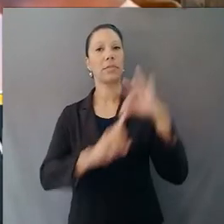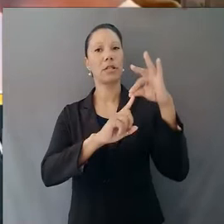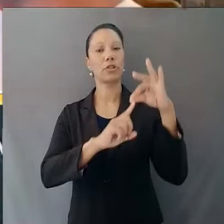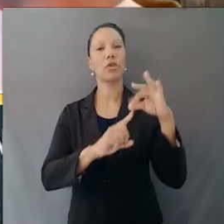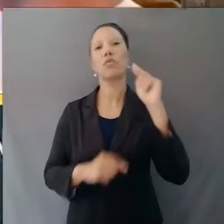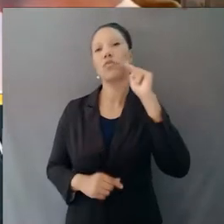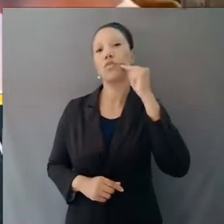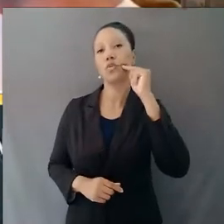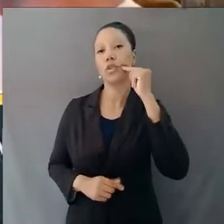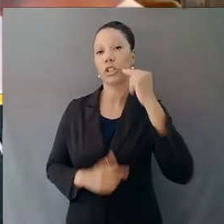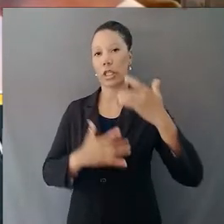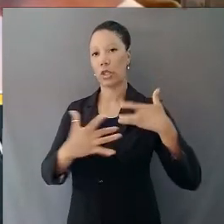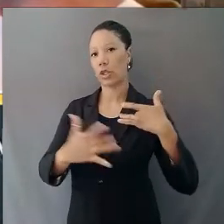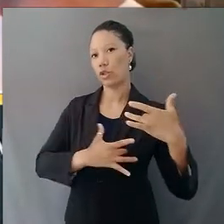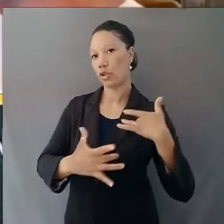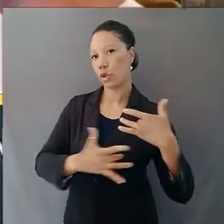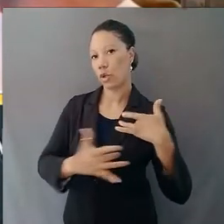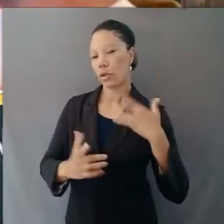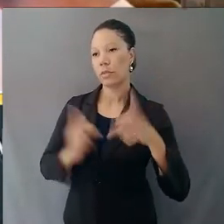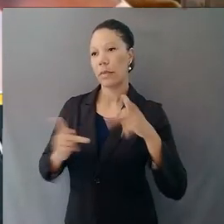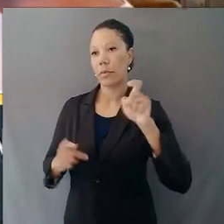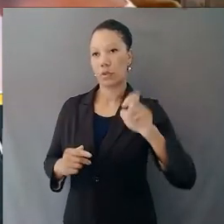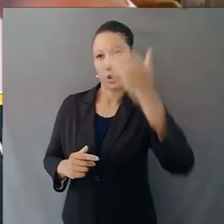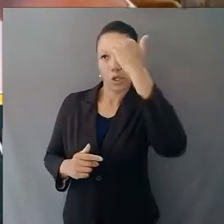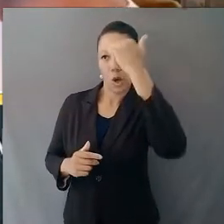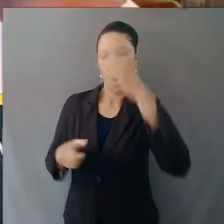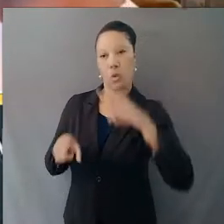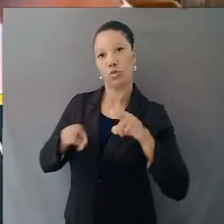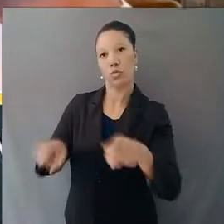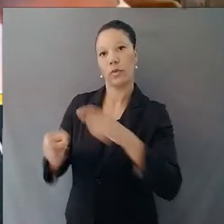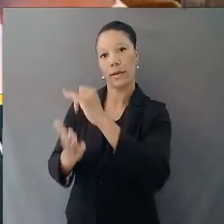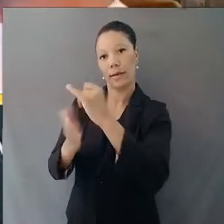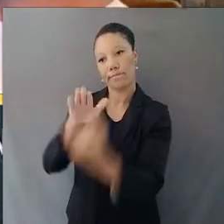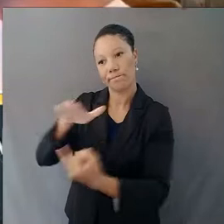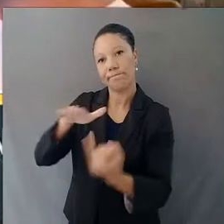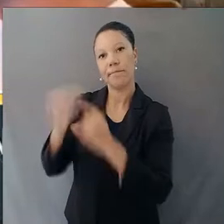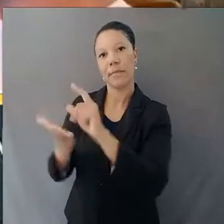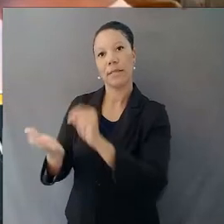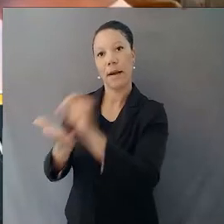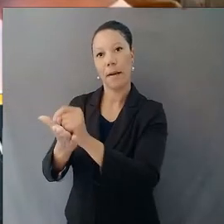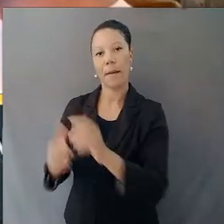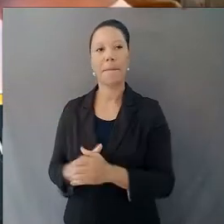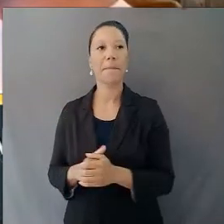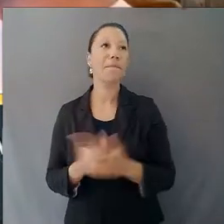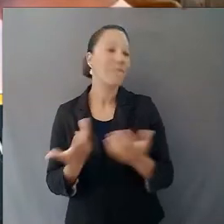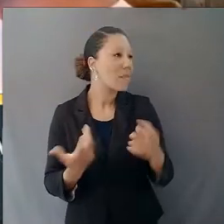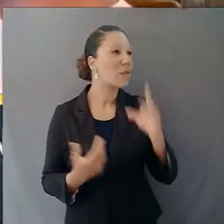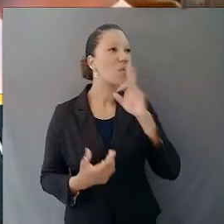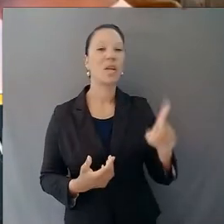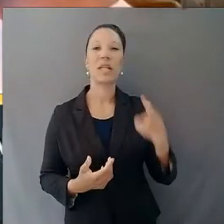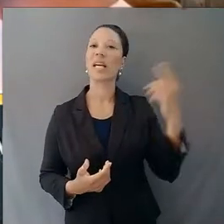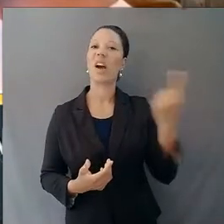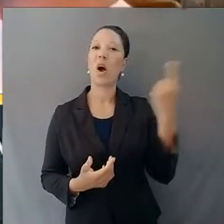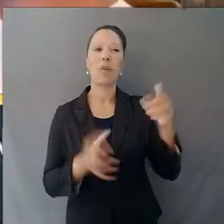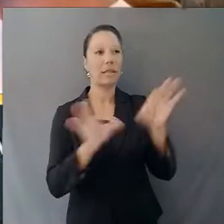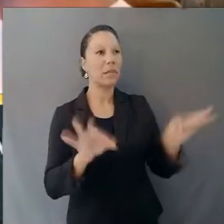concerns people should be aware of during this time? Just like always, having a healthy diet,